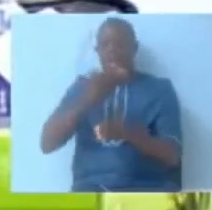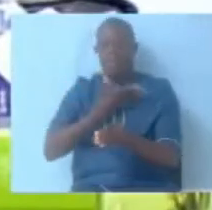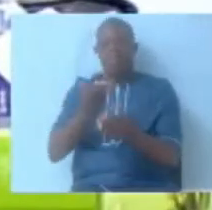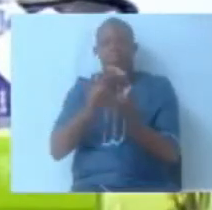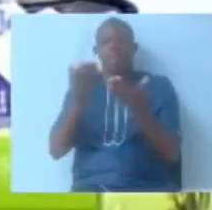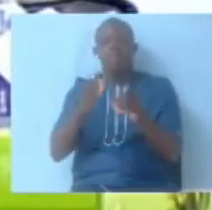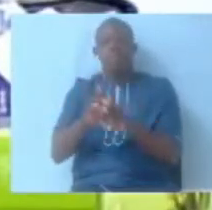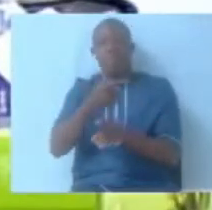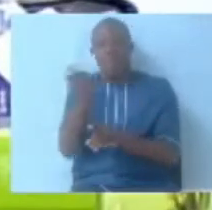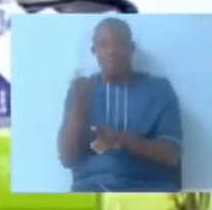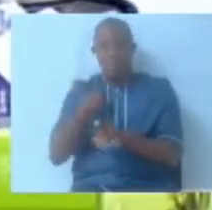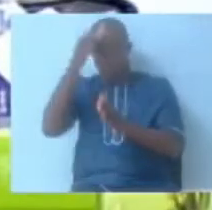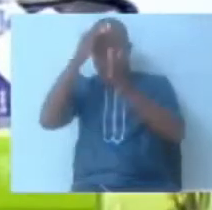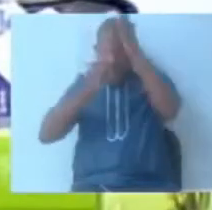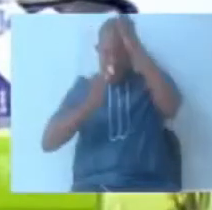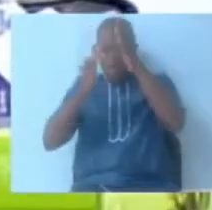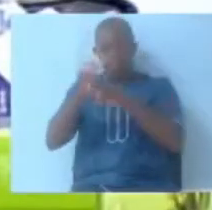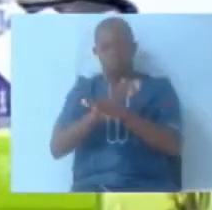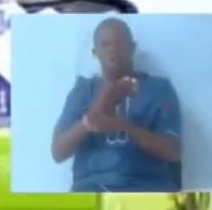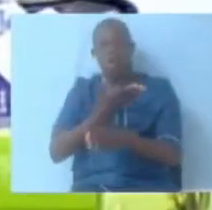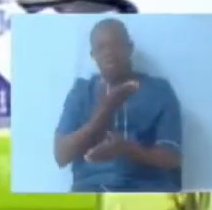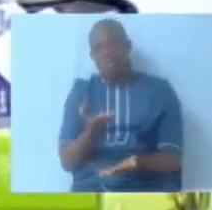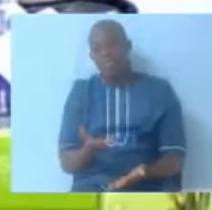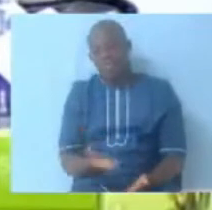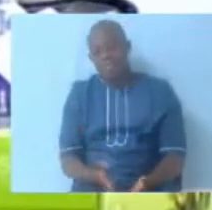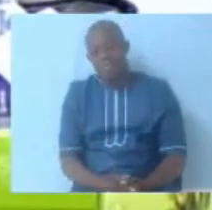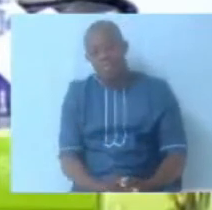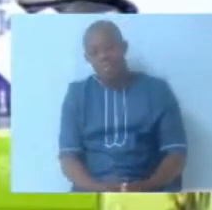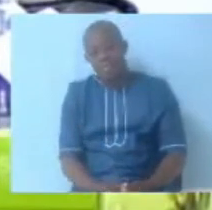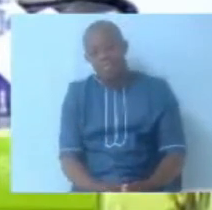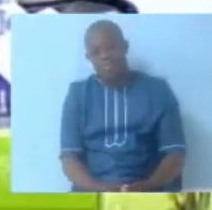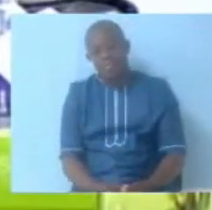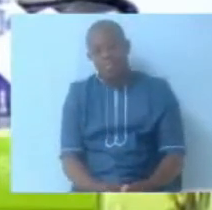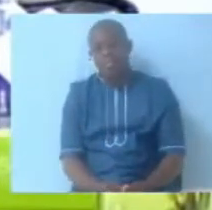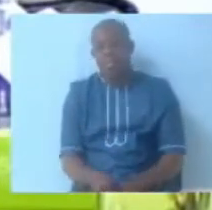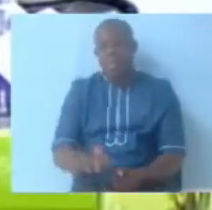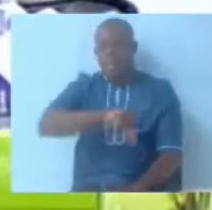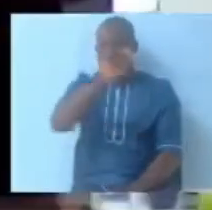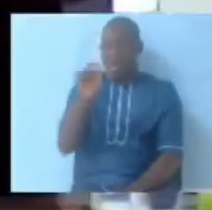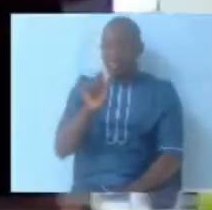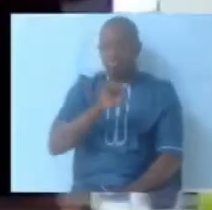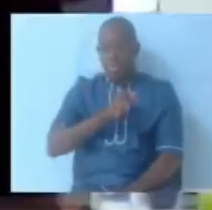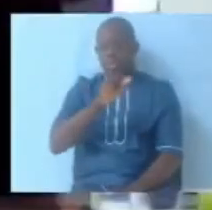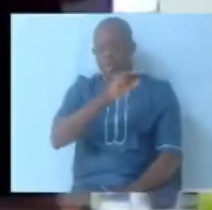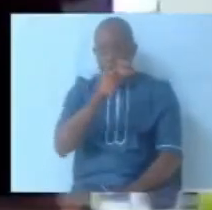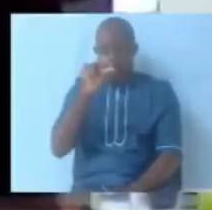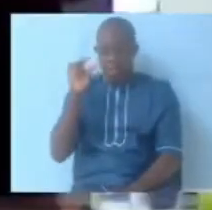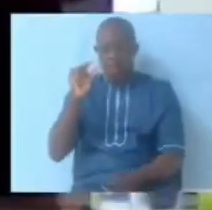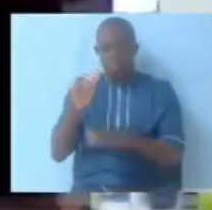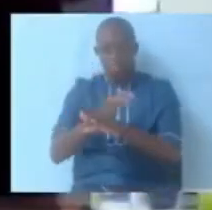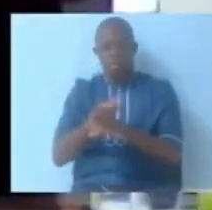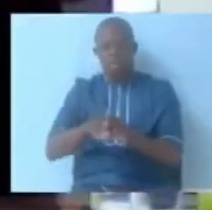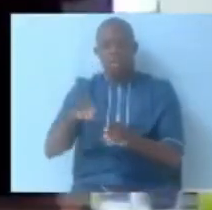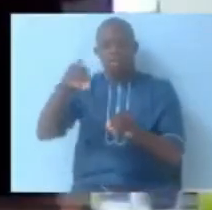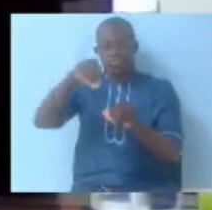nak mo foten anarna nyin tumi mol nyin batandi bagal meyalon ko tanko bunda mollem. And their names were specifically, I believe, gazetted in the